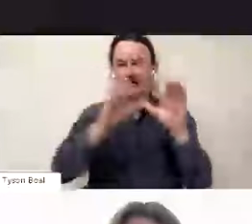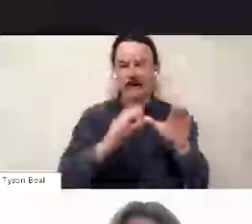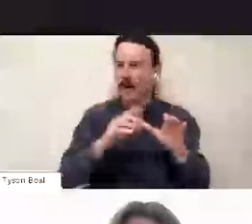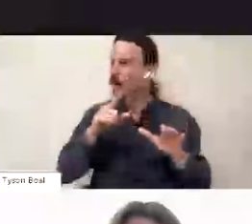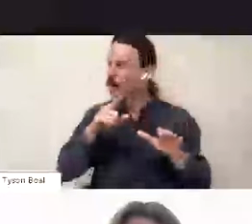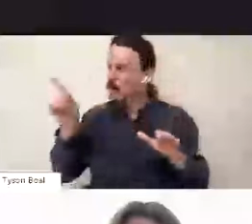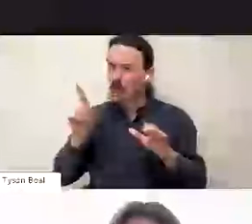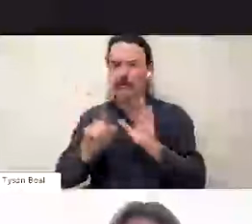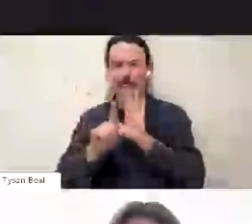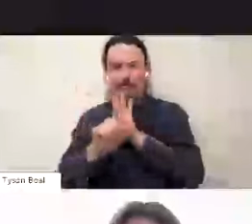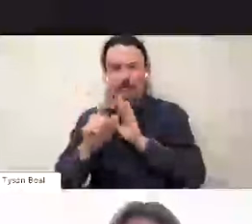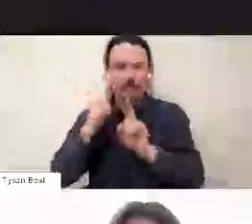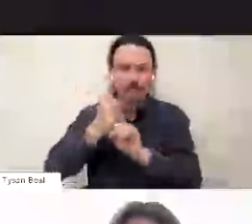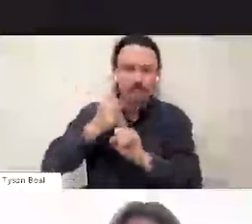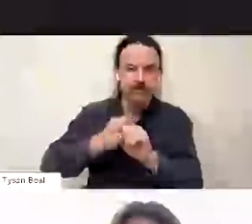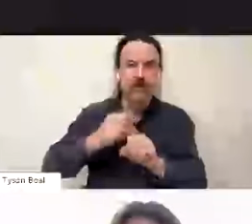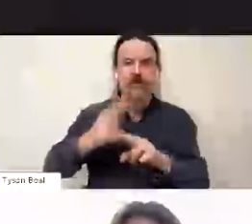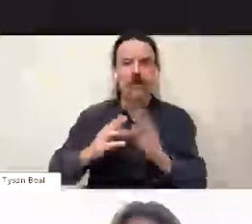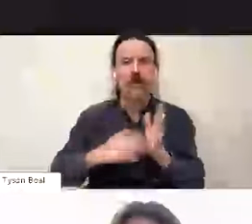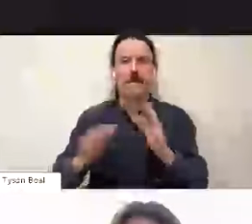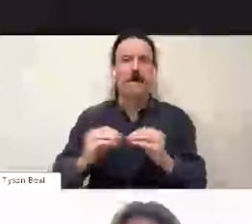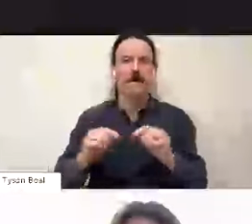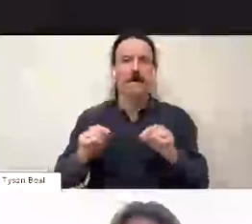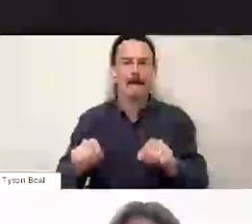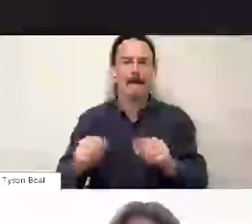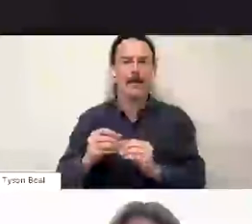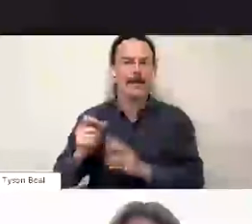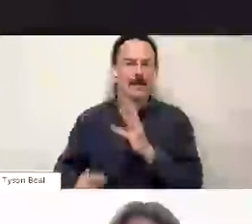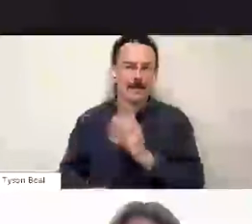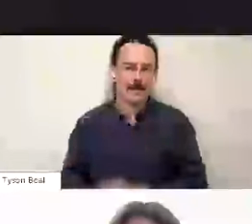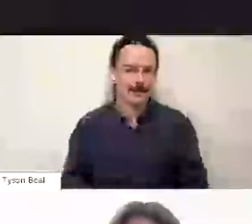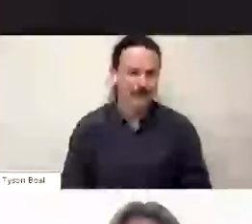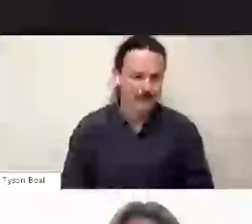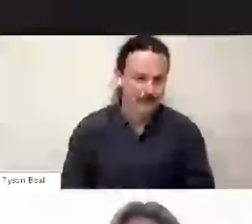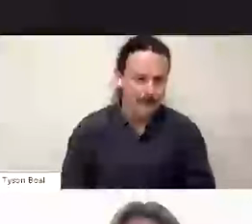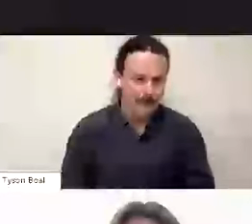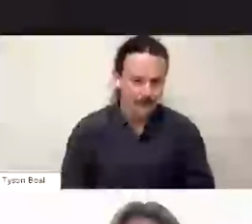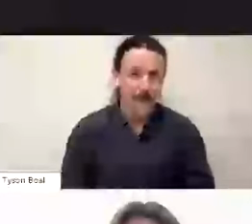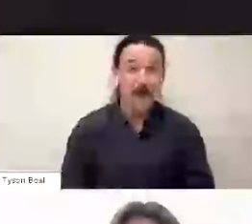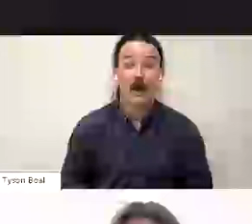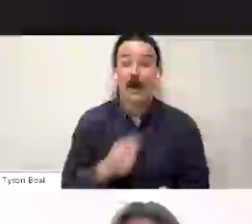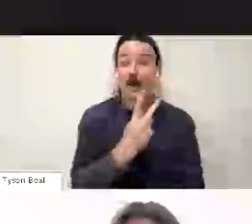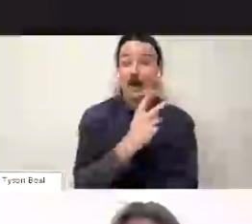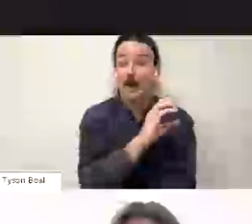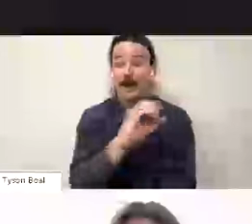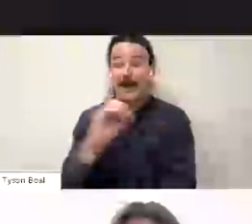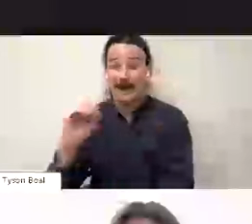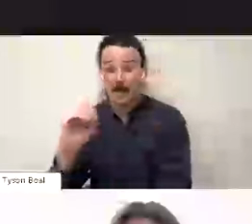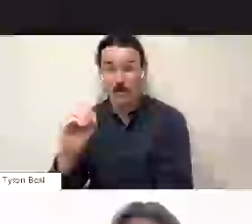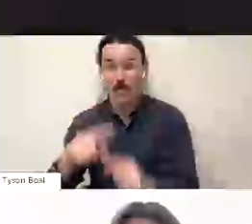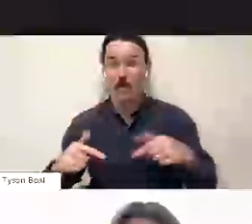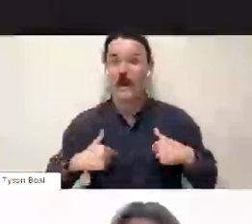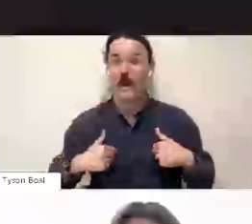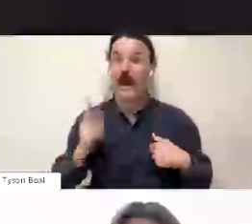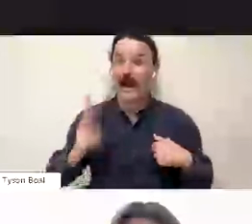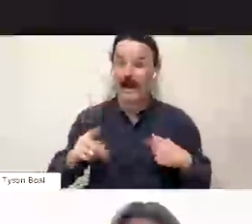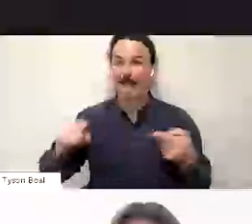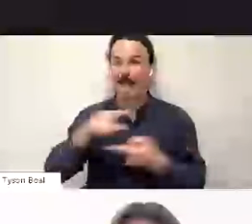So in the year 2000, we held a gathering of